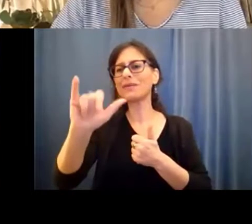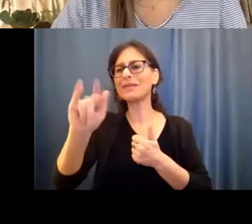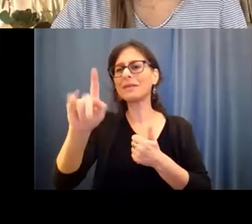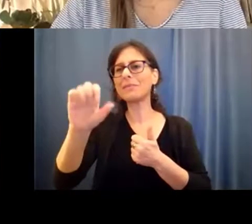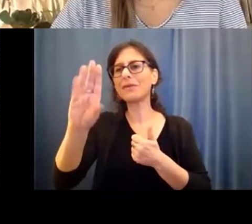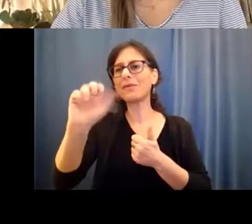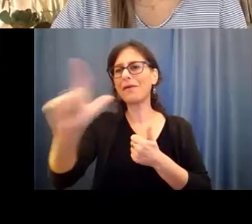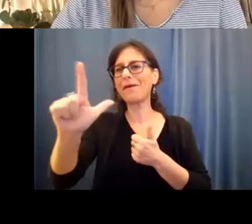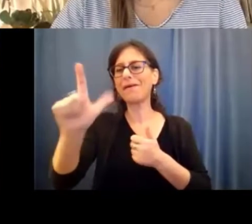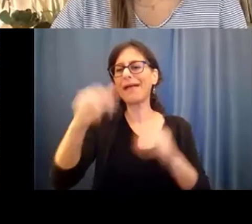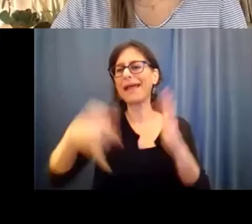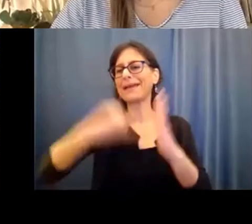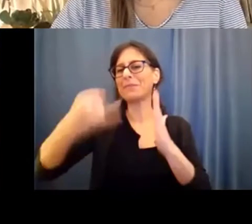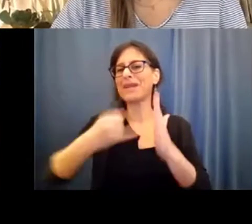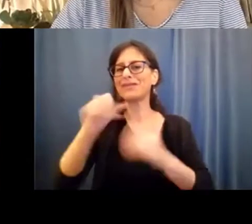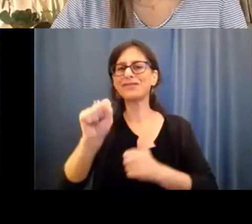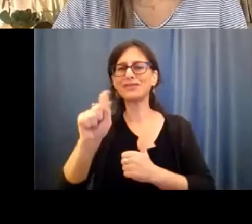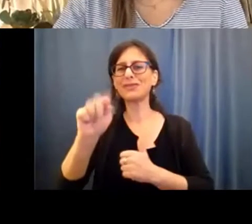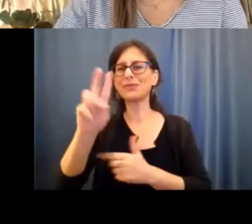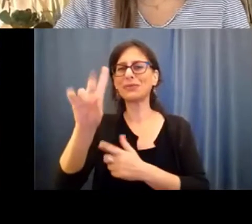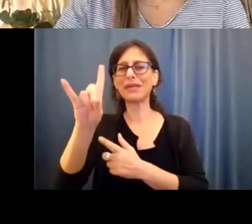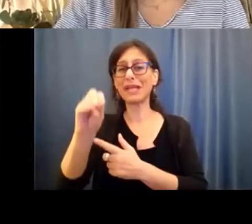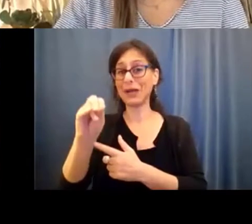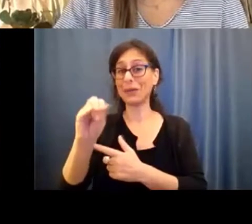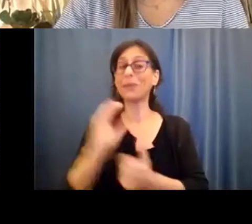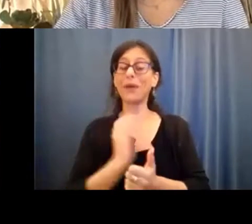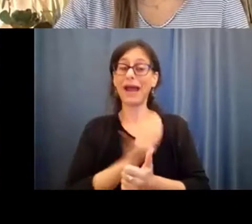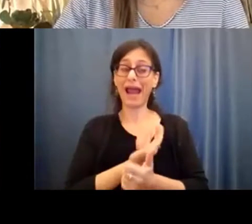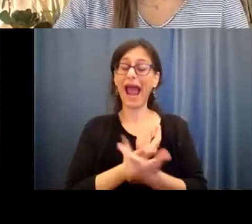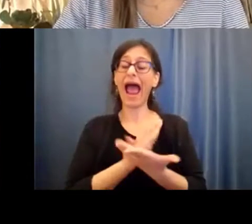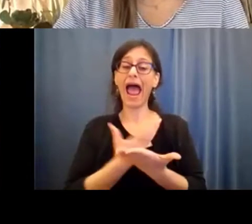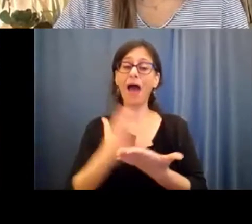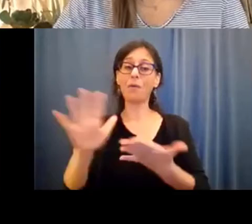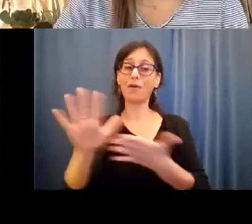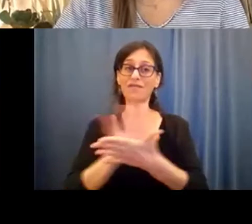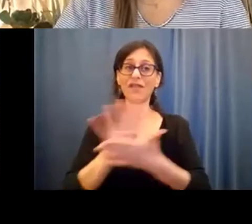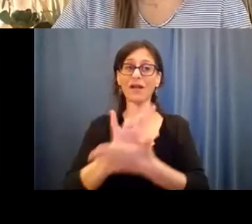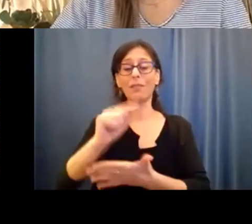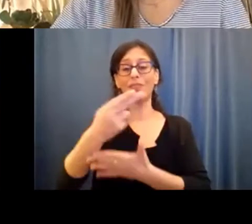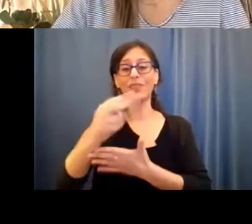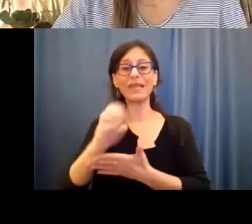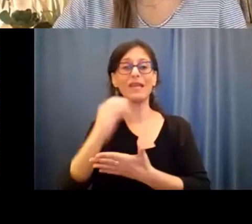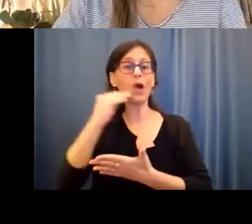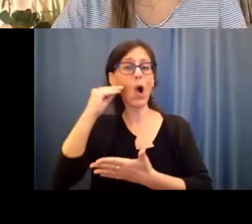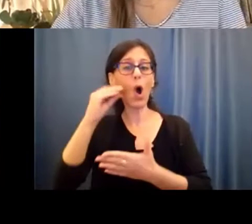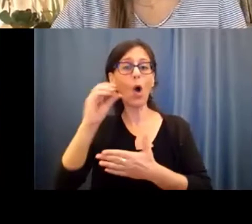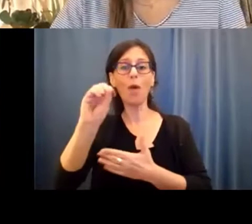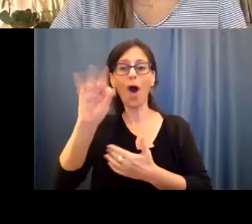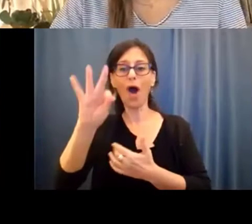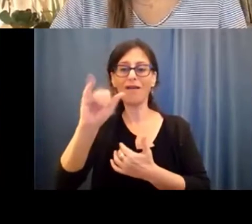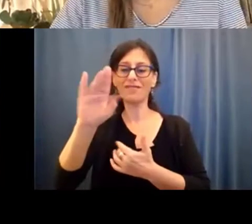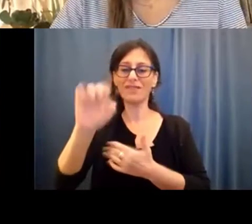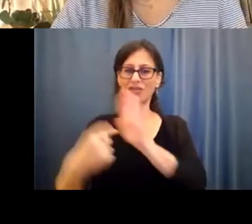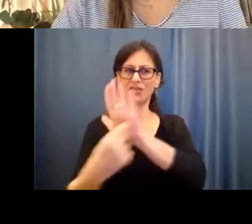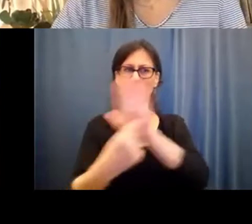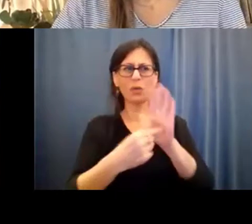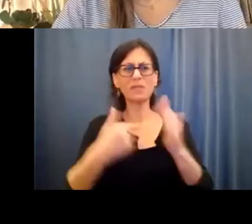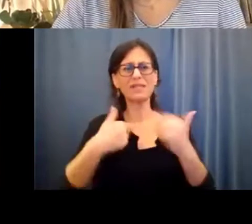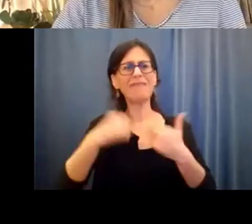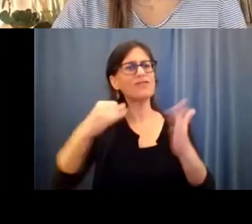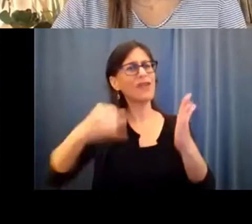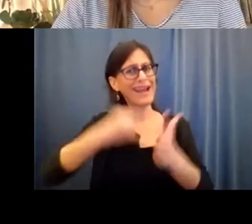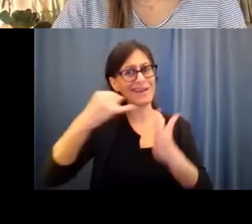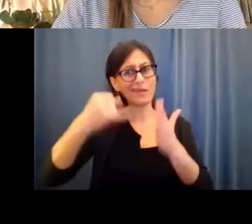animation studio. I think our film, The Home Office, shows that there's many ups and downs when you're running an